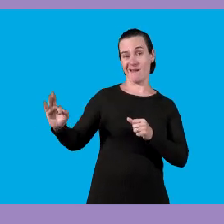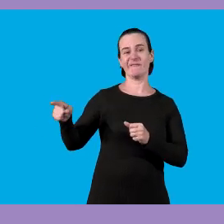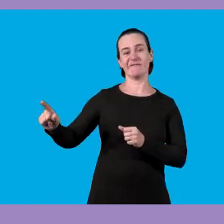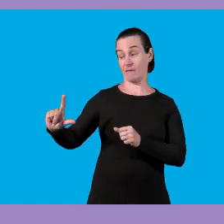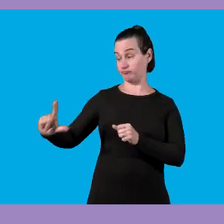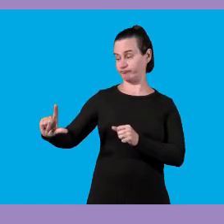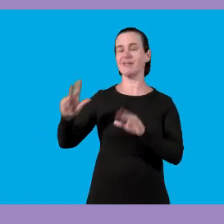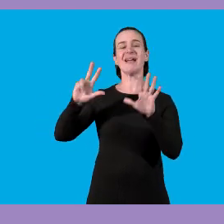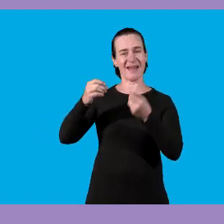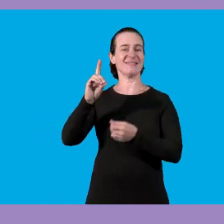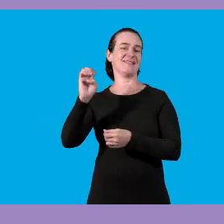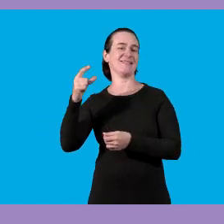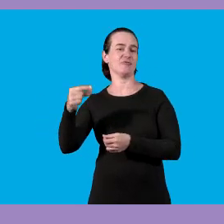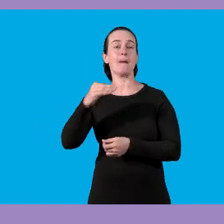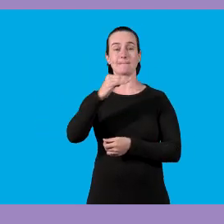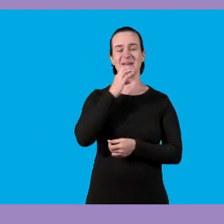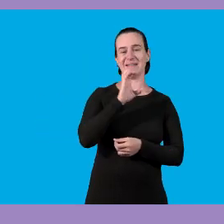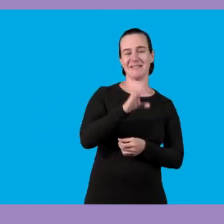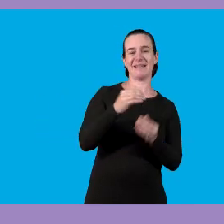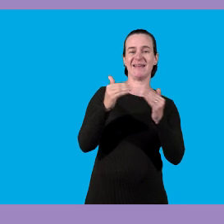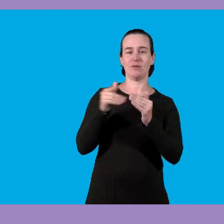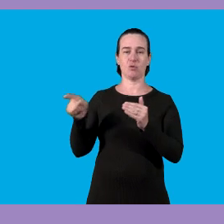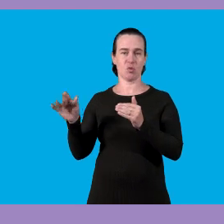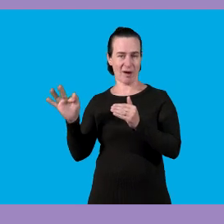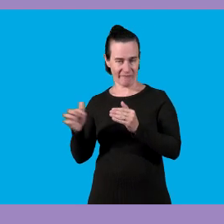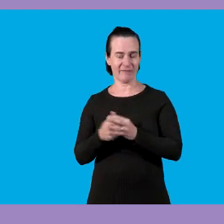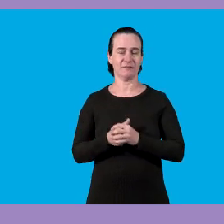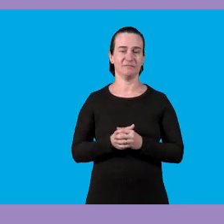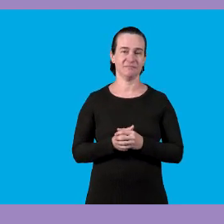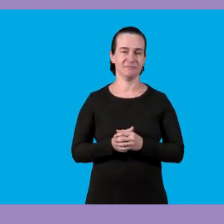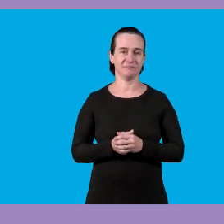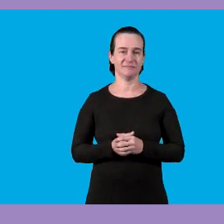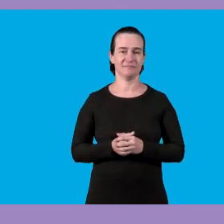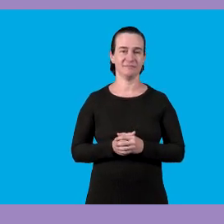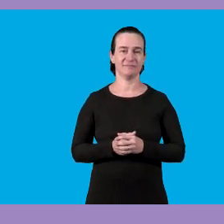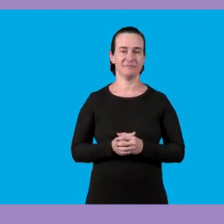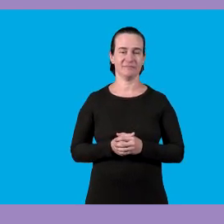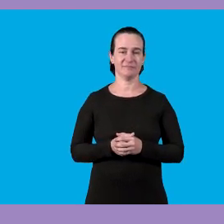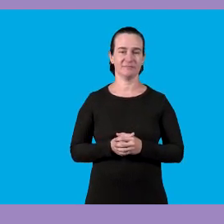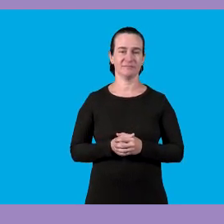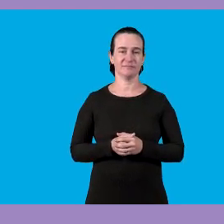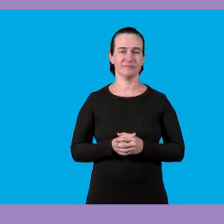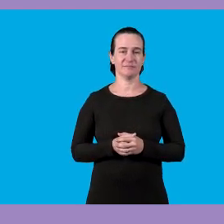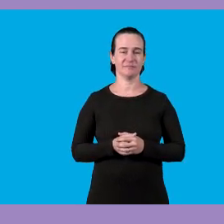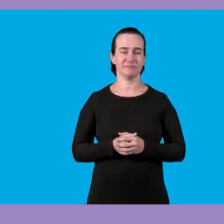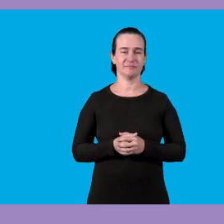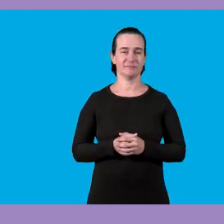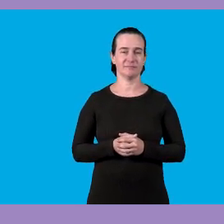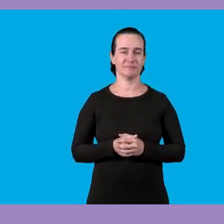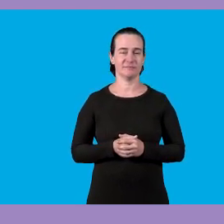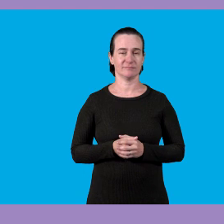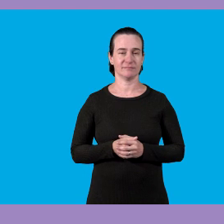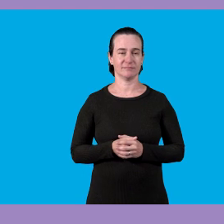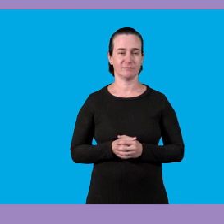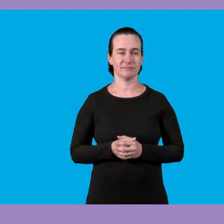80 degrees. So we say angle C equals to angle F, which equals to 80 degrees. And then we